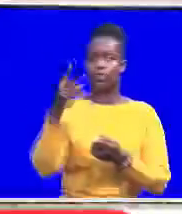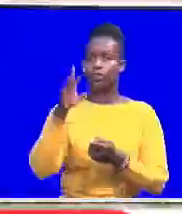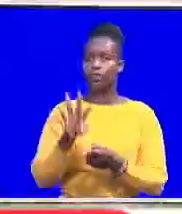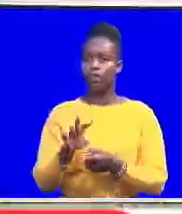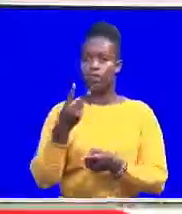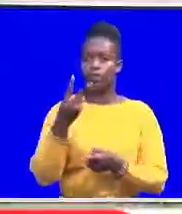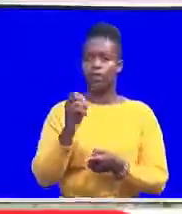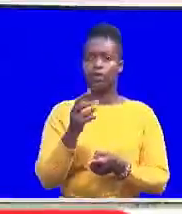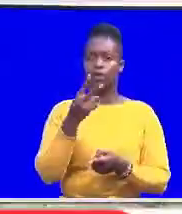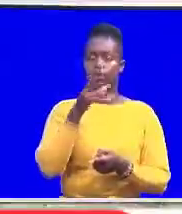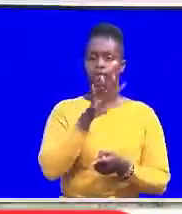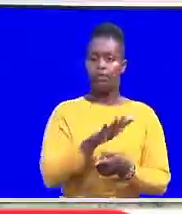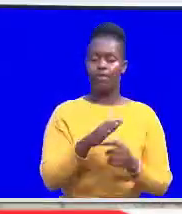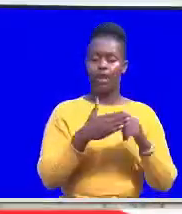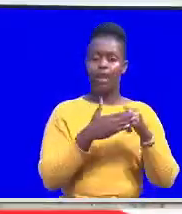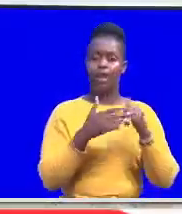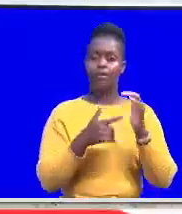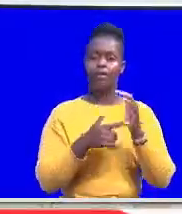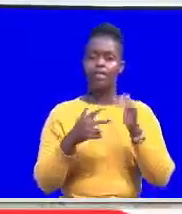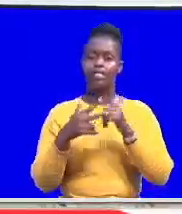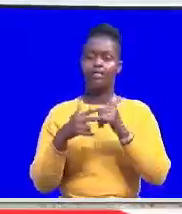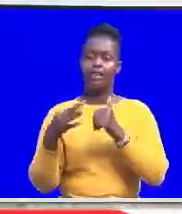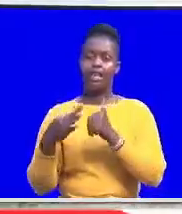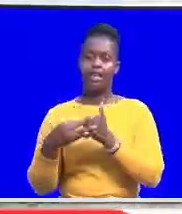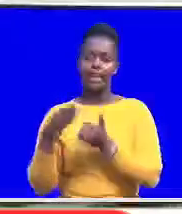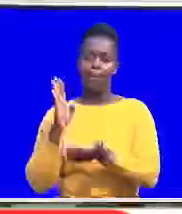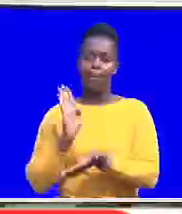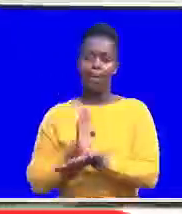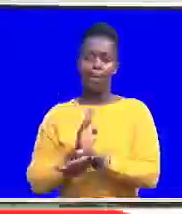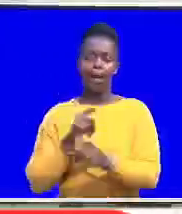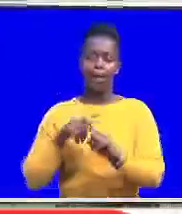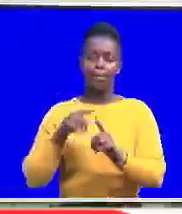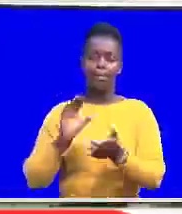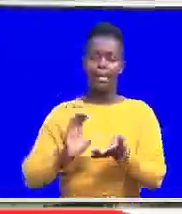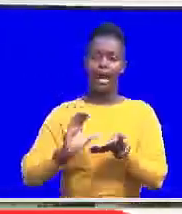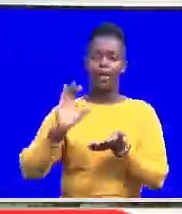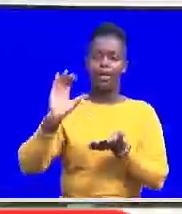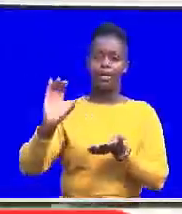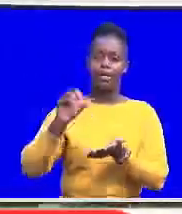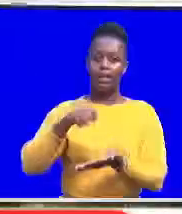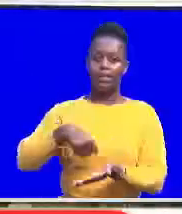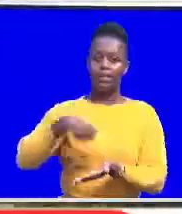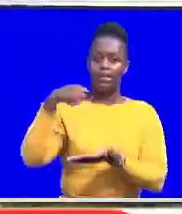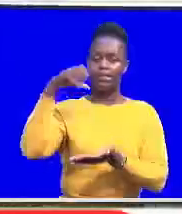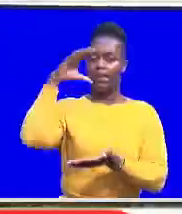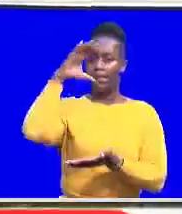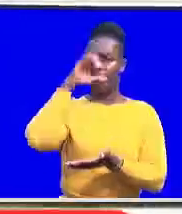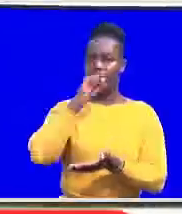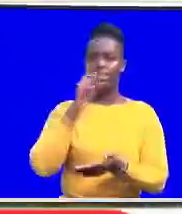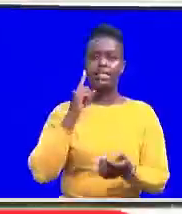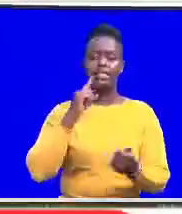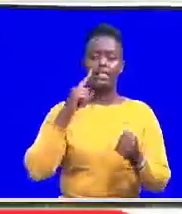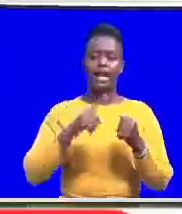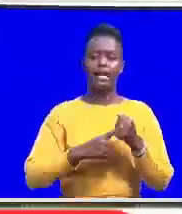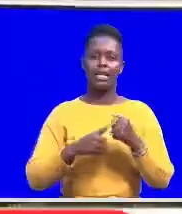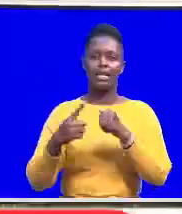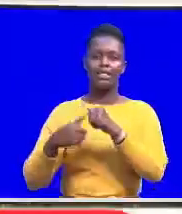9.78 billion Kenya shillings. However, the allocated budget has a shortfall of 660